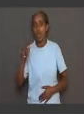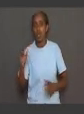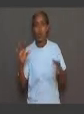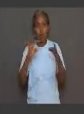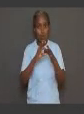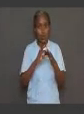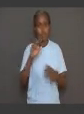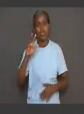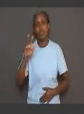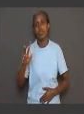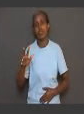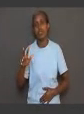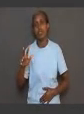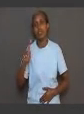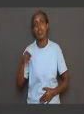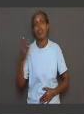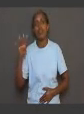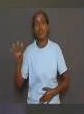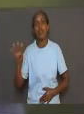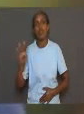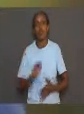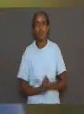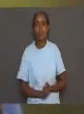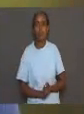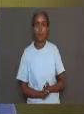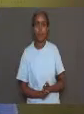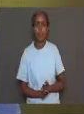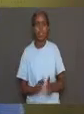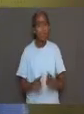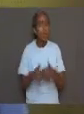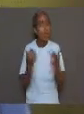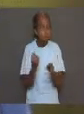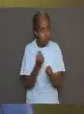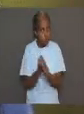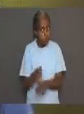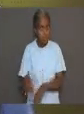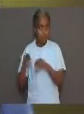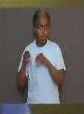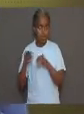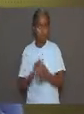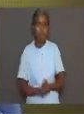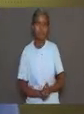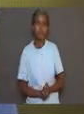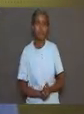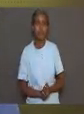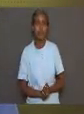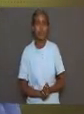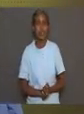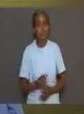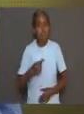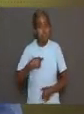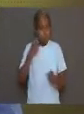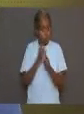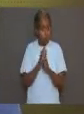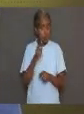coordinates 3, 4. How did you do, students? I am sure